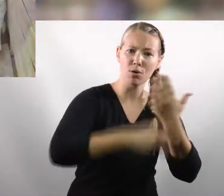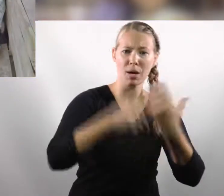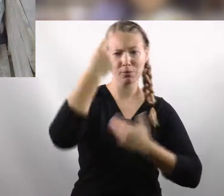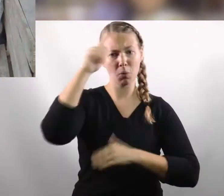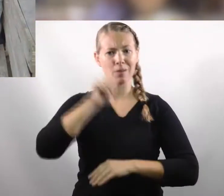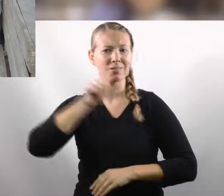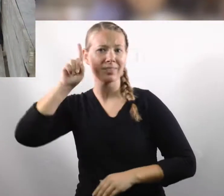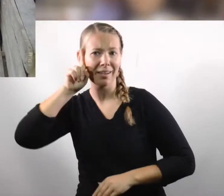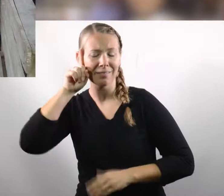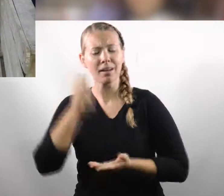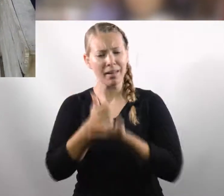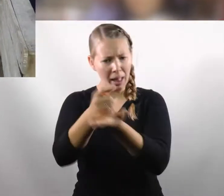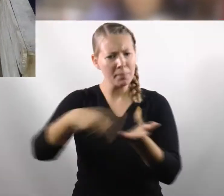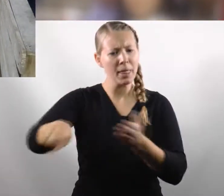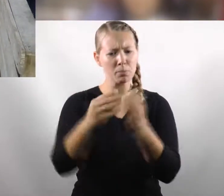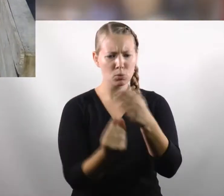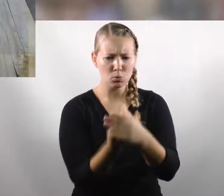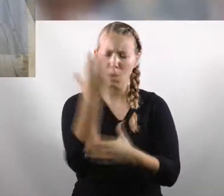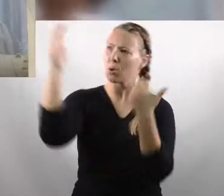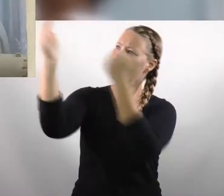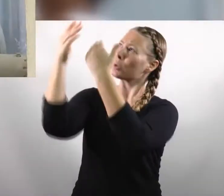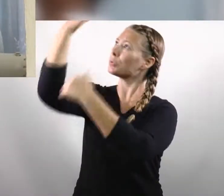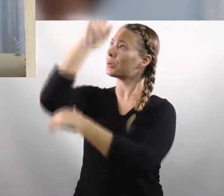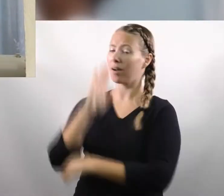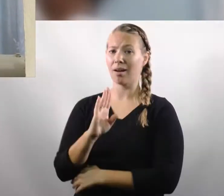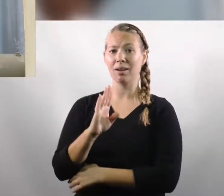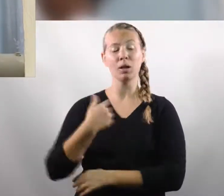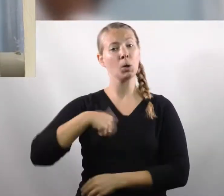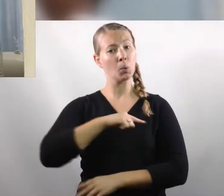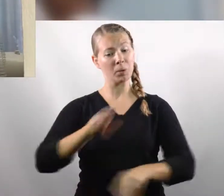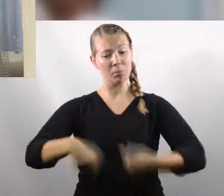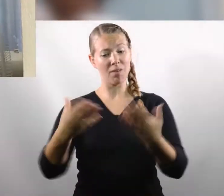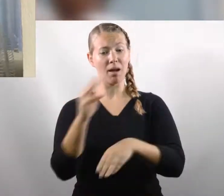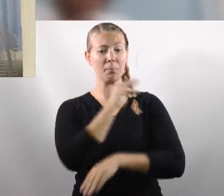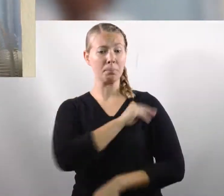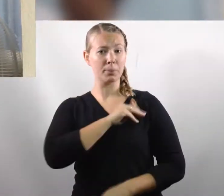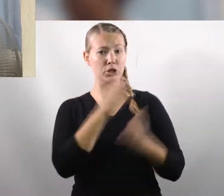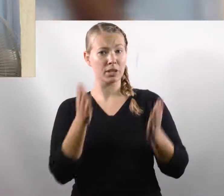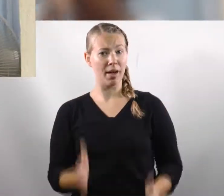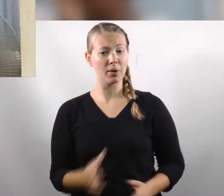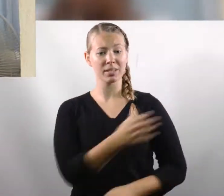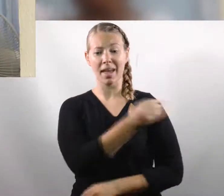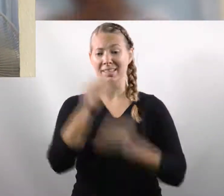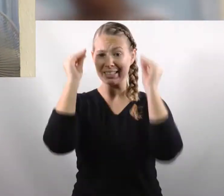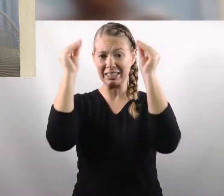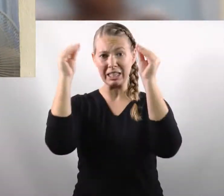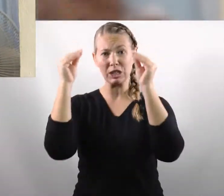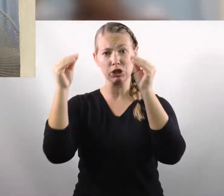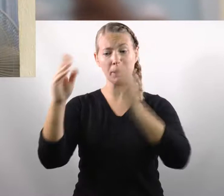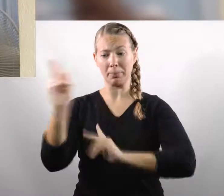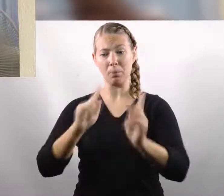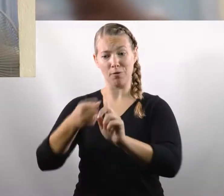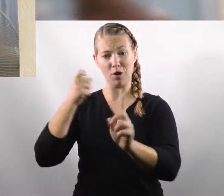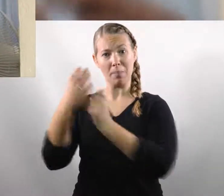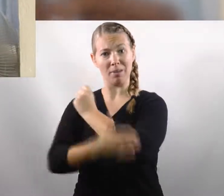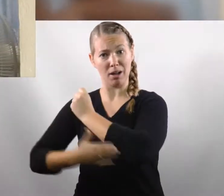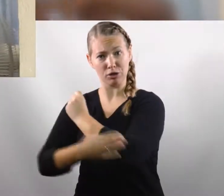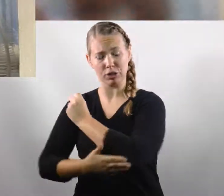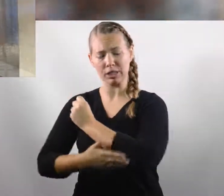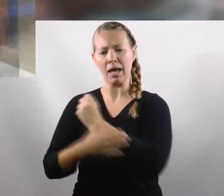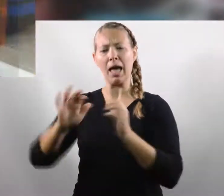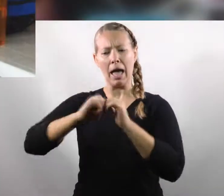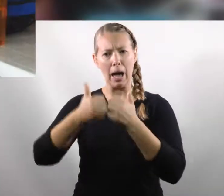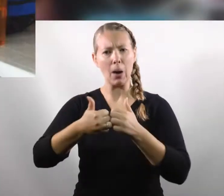them grow in their relationship with Jesus. We provide missionaries or trained nationals in the local church to interpret the spoken